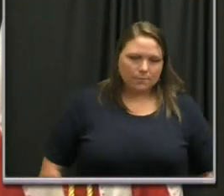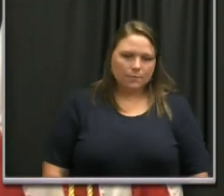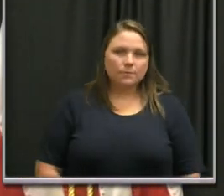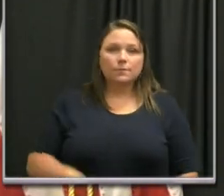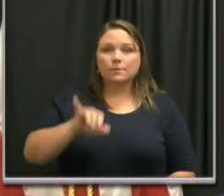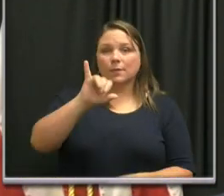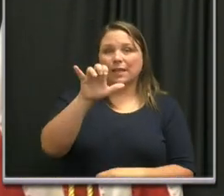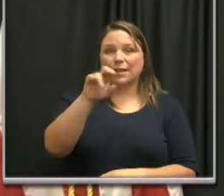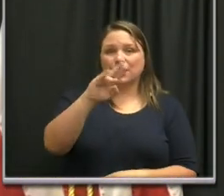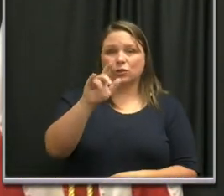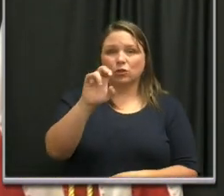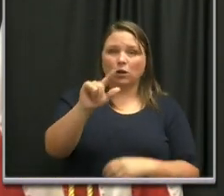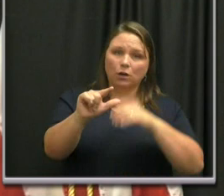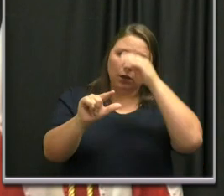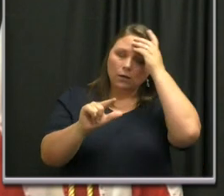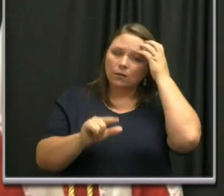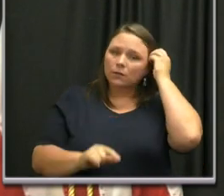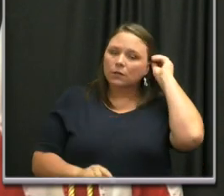Ian Jung at the Tennessean.